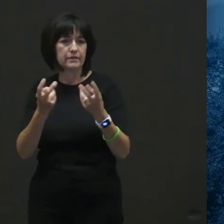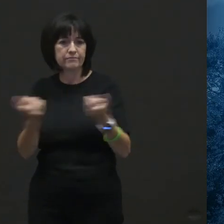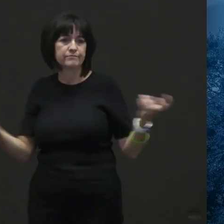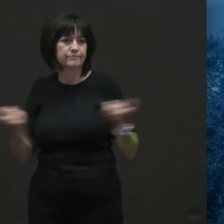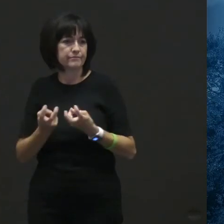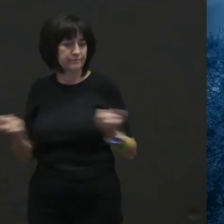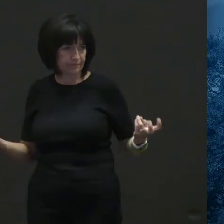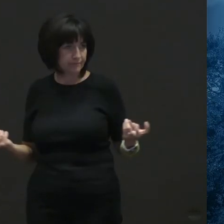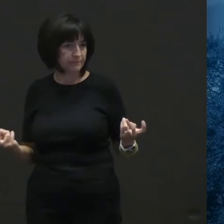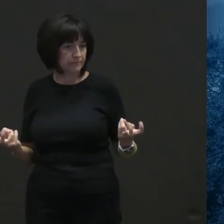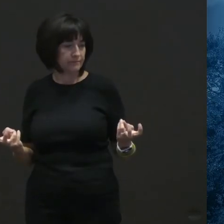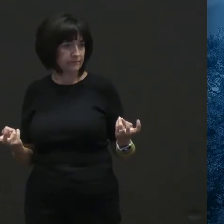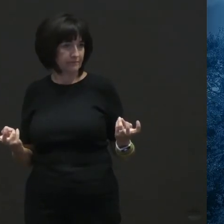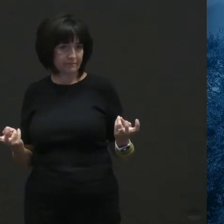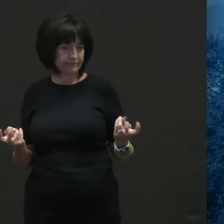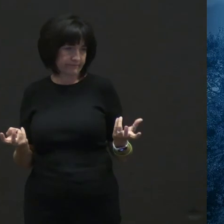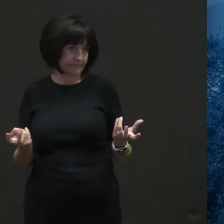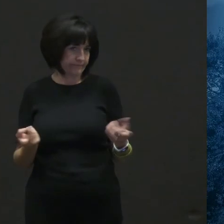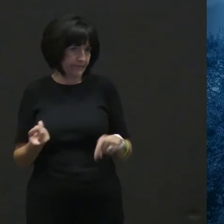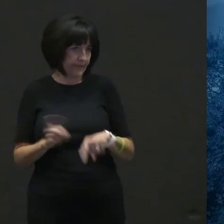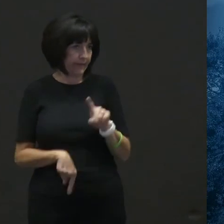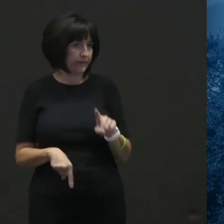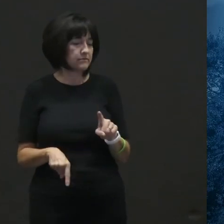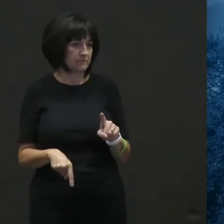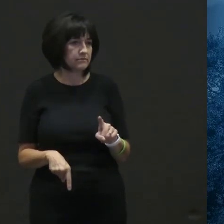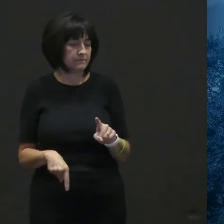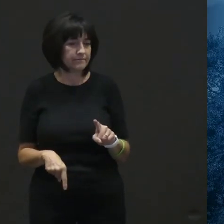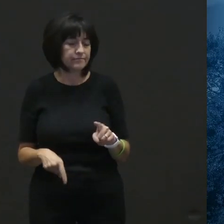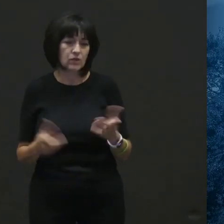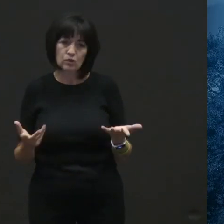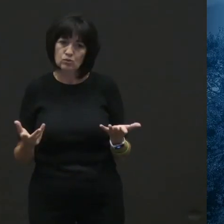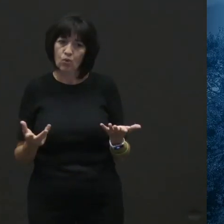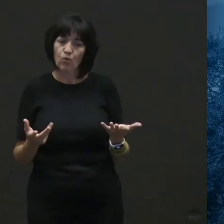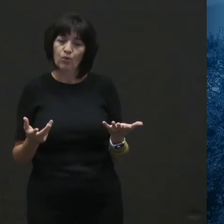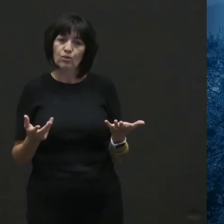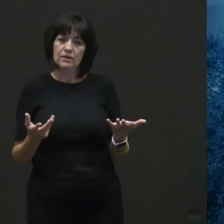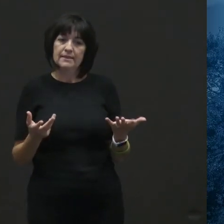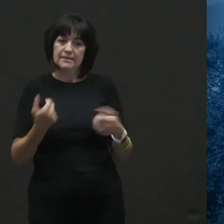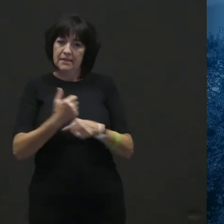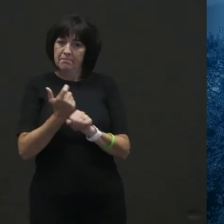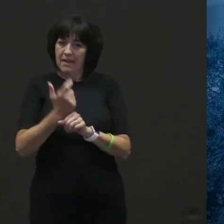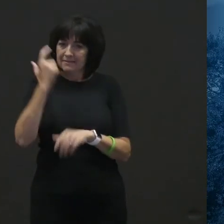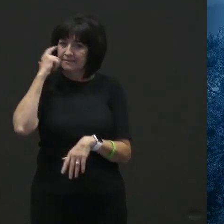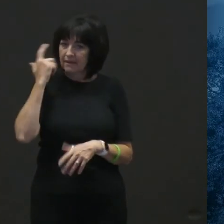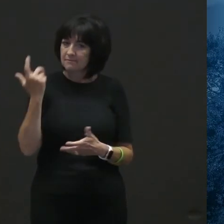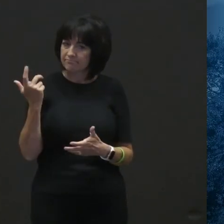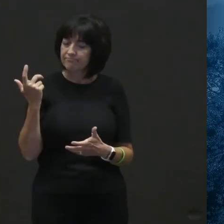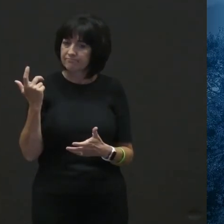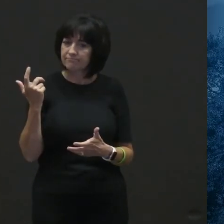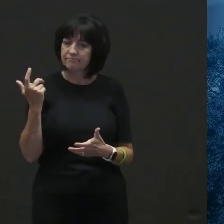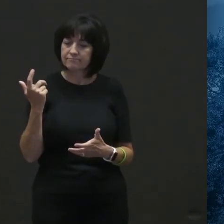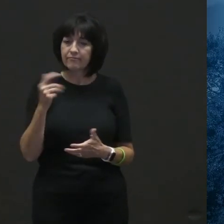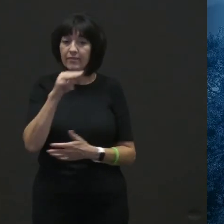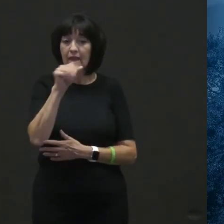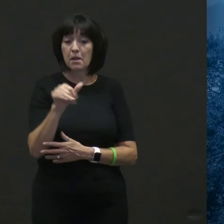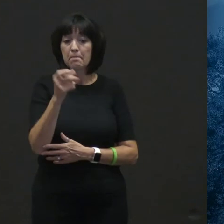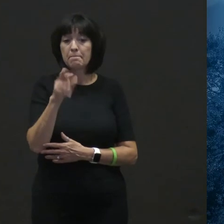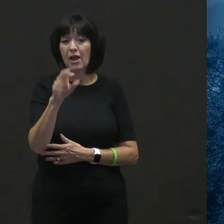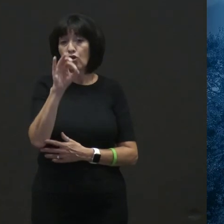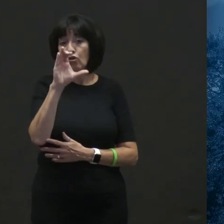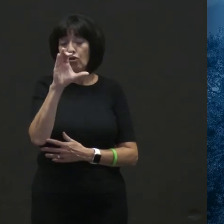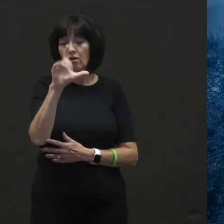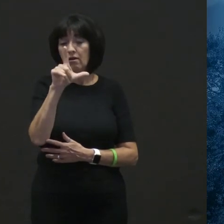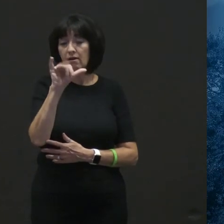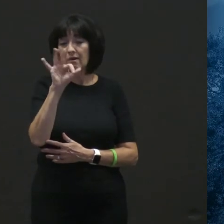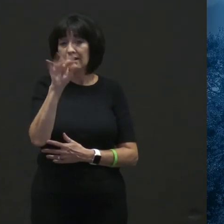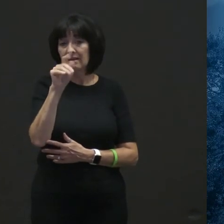safely open with more people inside. And so it just makes sense. Mayor Clifton, I think, has been